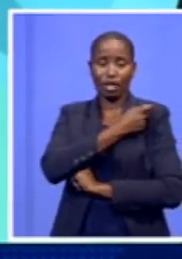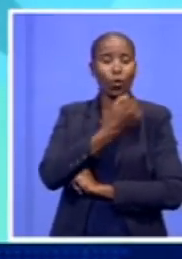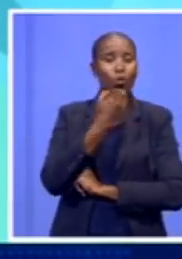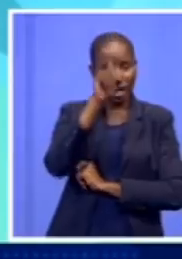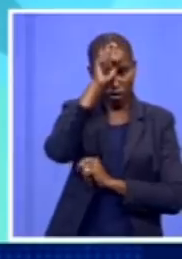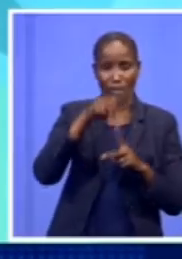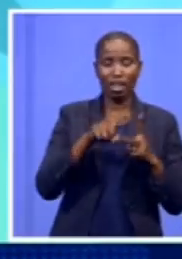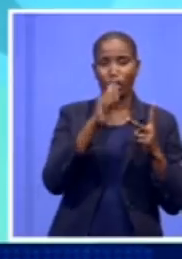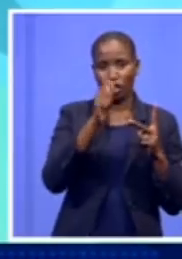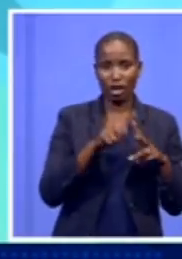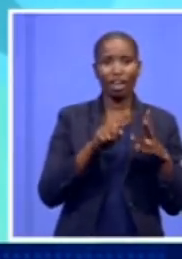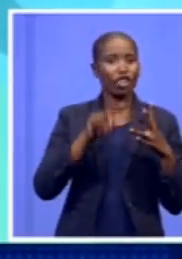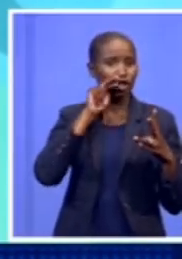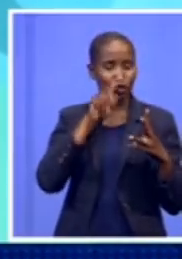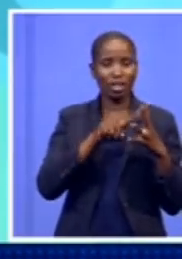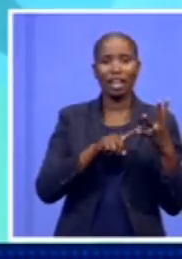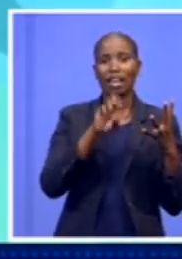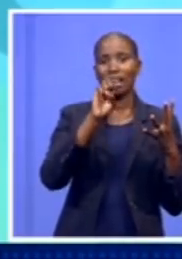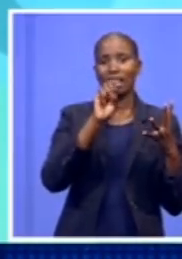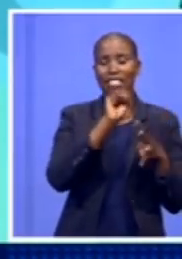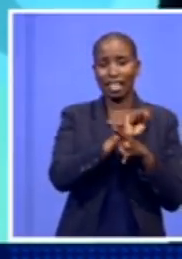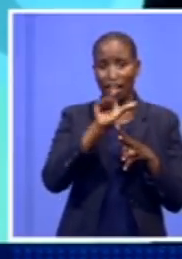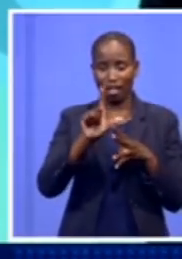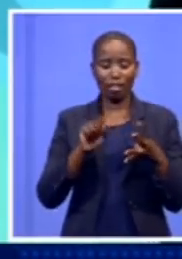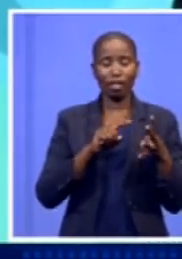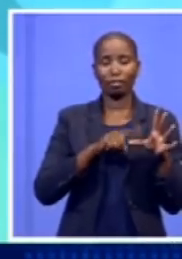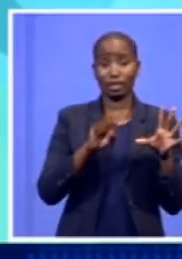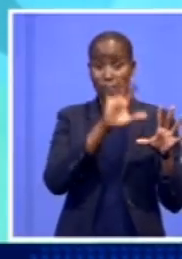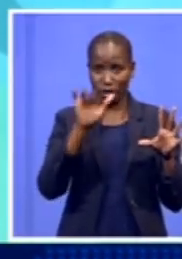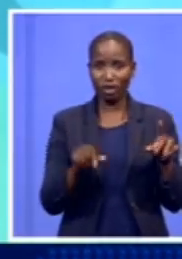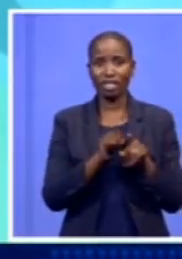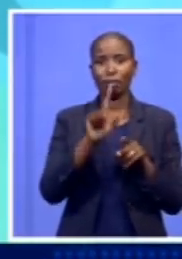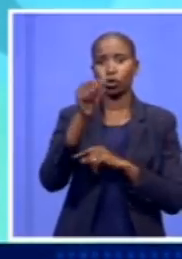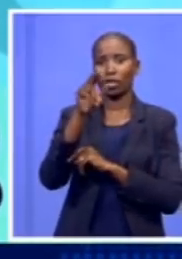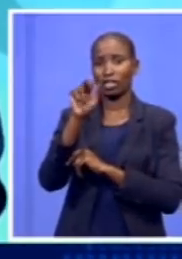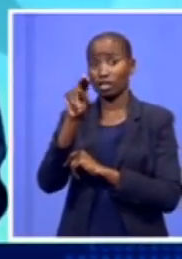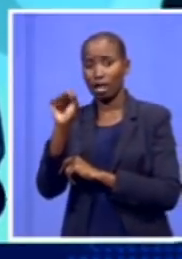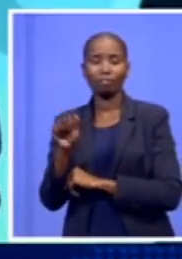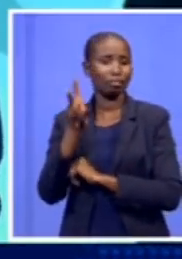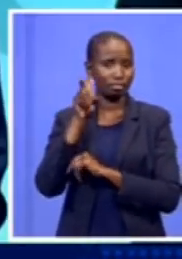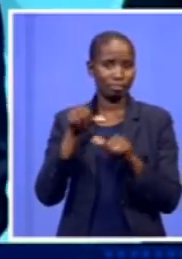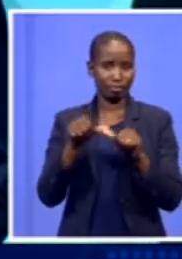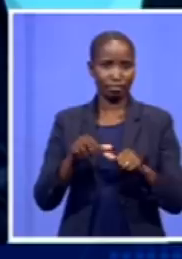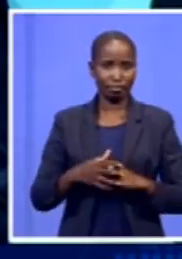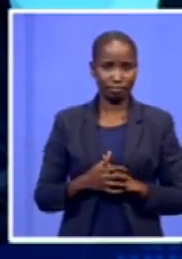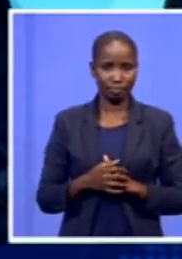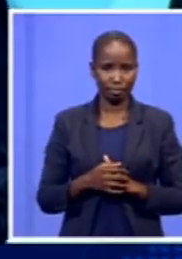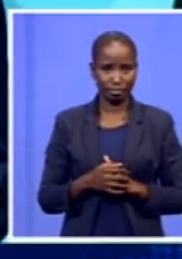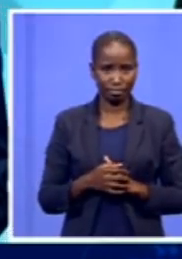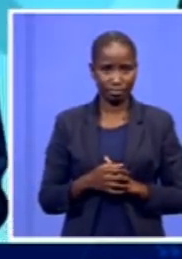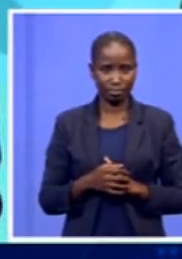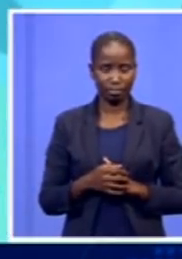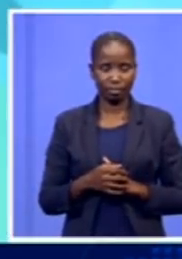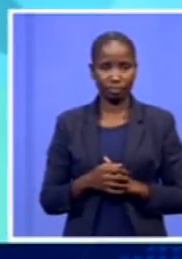Senegal, South Africa, as well as Tunisia. Let's listen in. Our colleagues Emmanuel